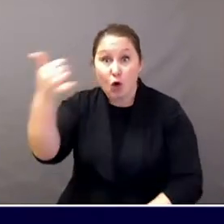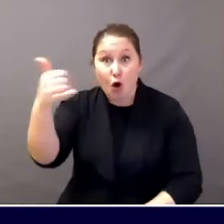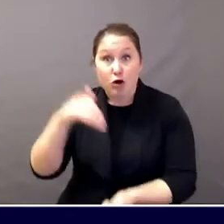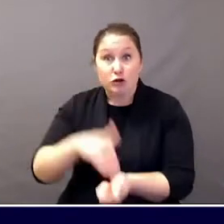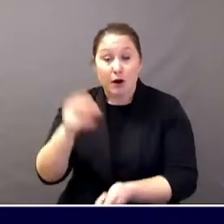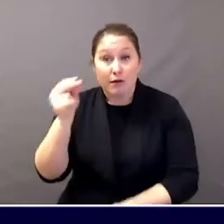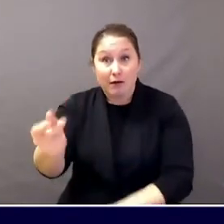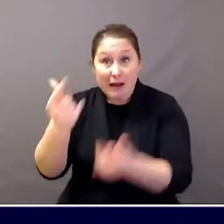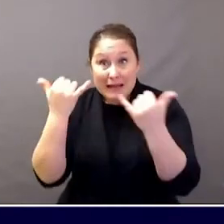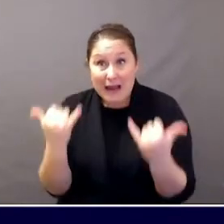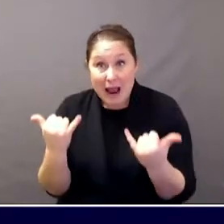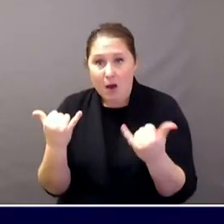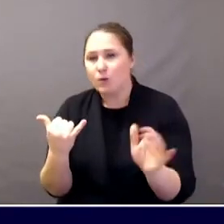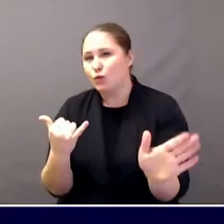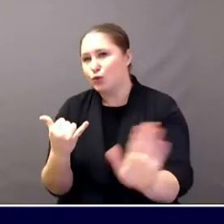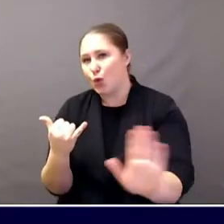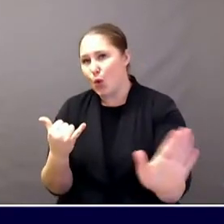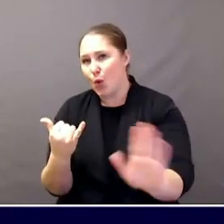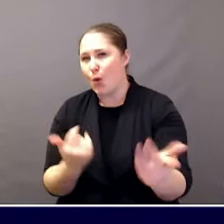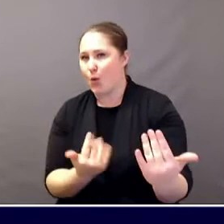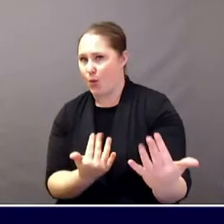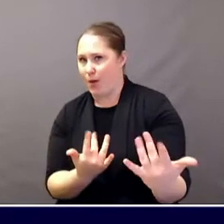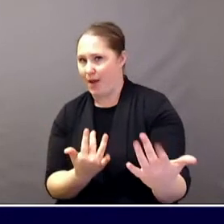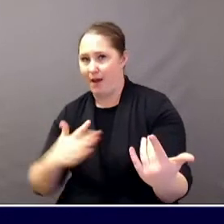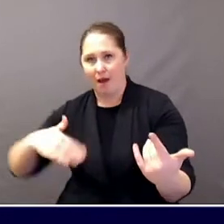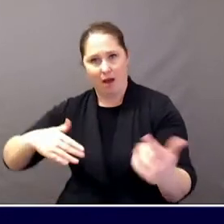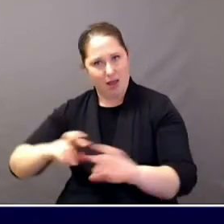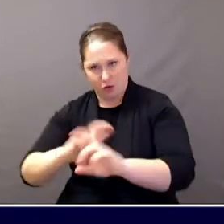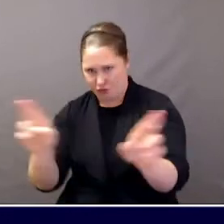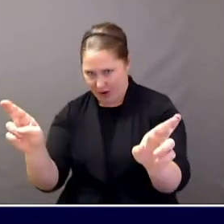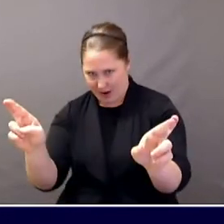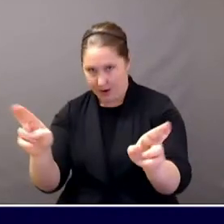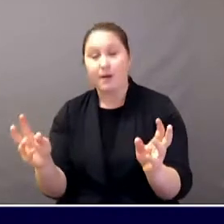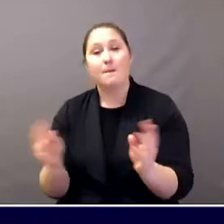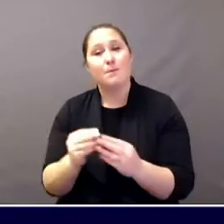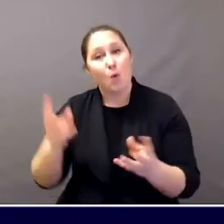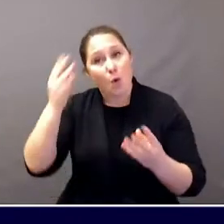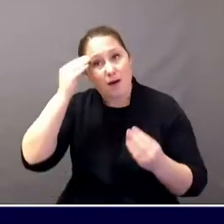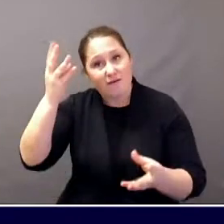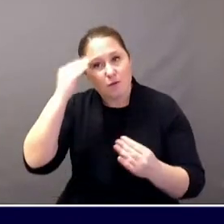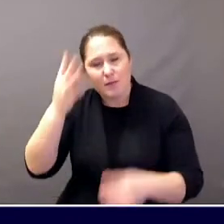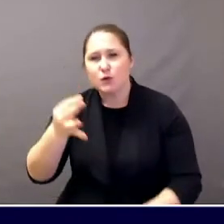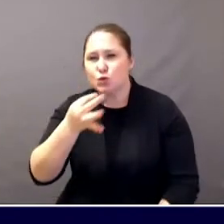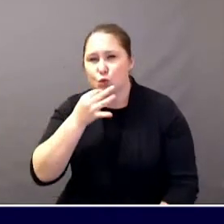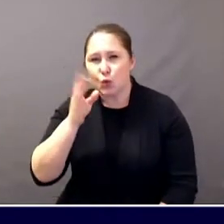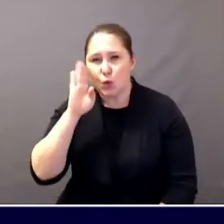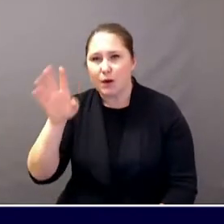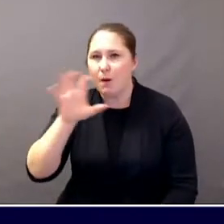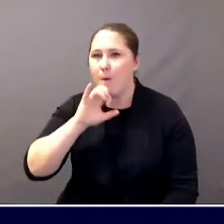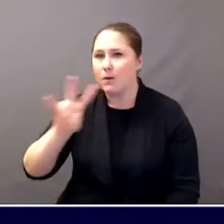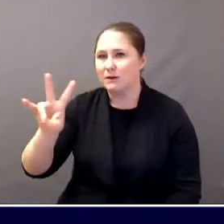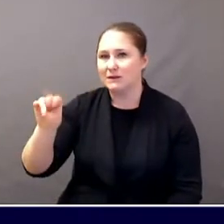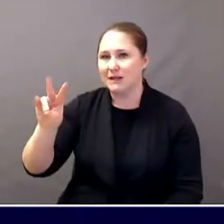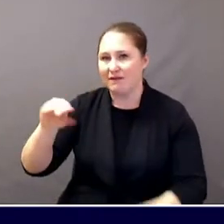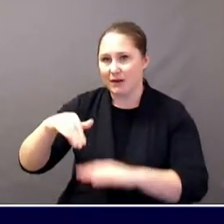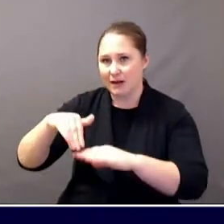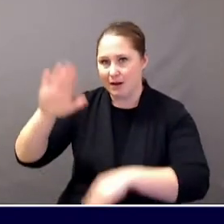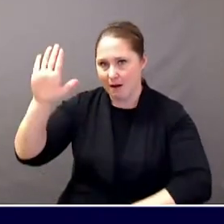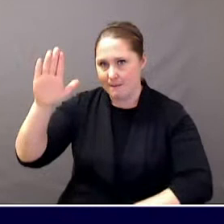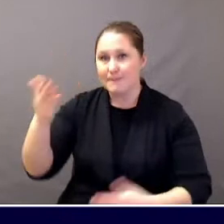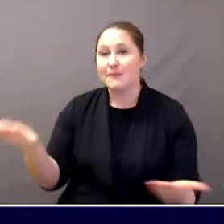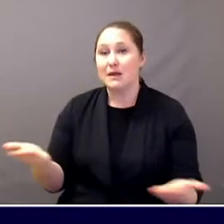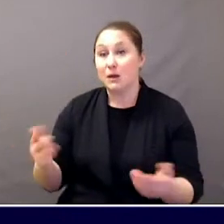to vaccinate you yet. Additional information on vaccination for people aged 70 and older in Maine